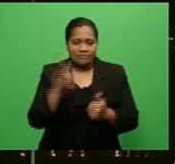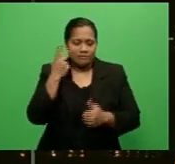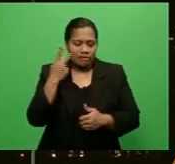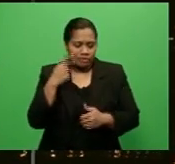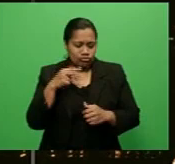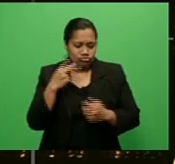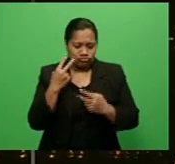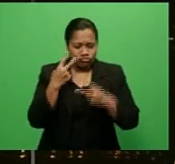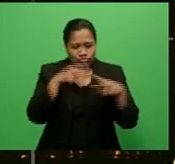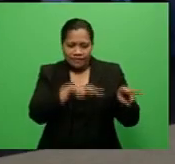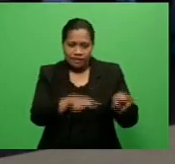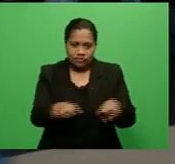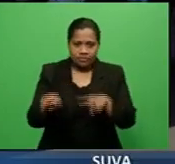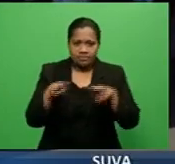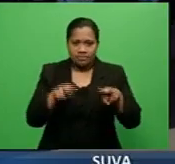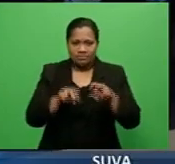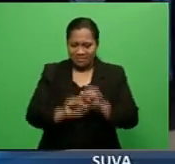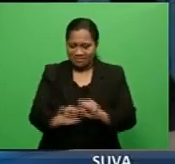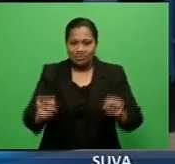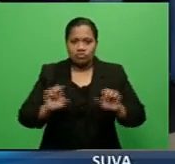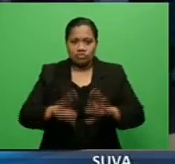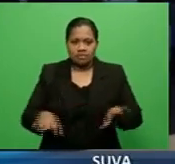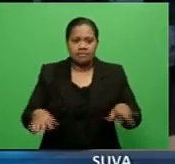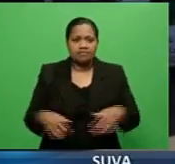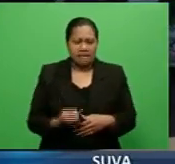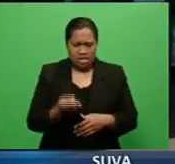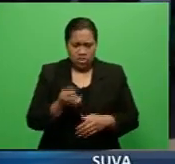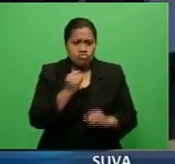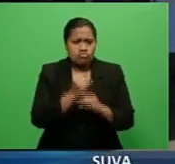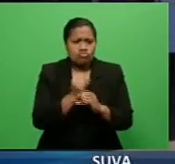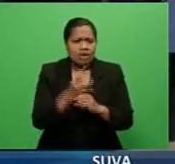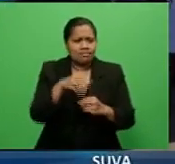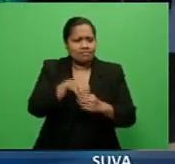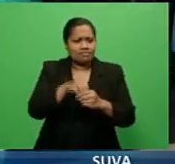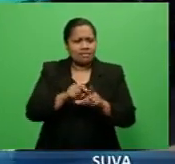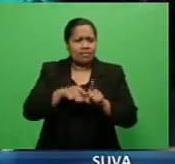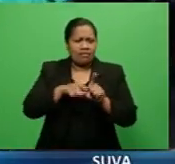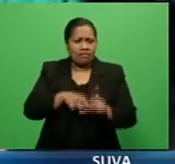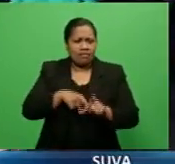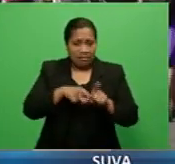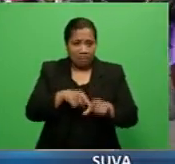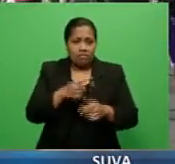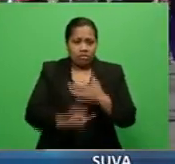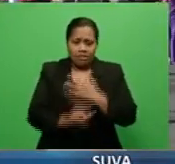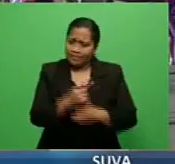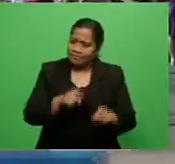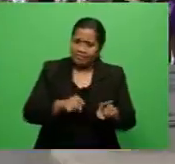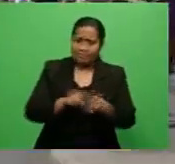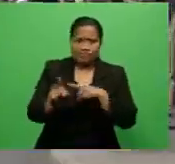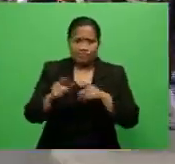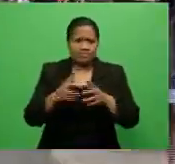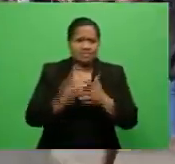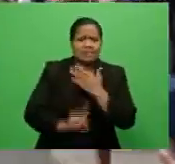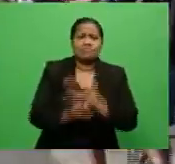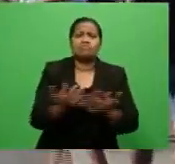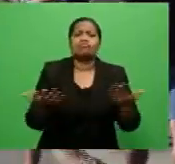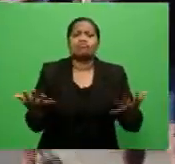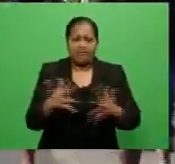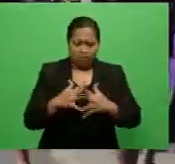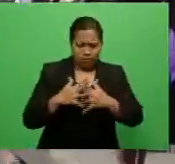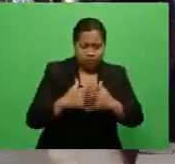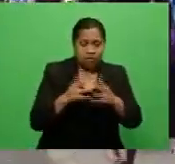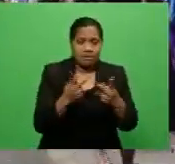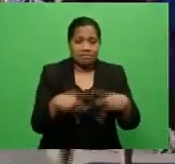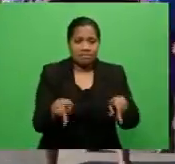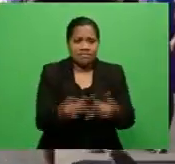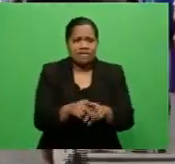Rakautonga reports. These petty crime involving young adults are mostly happening in crowded areas near the bus stand and the